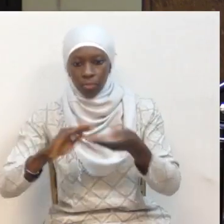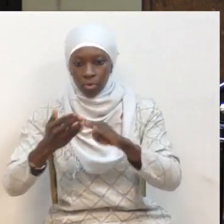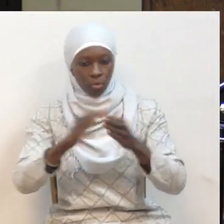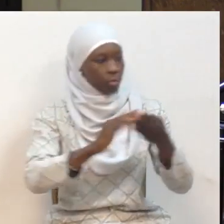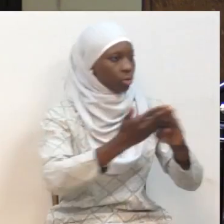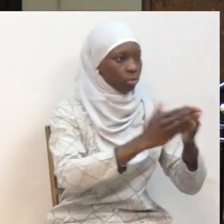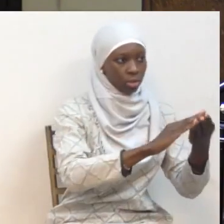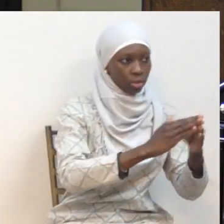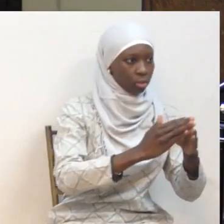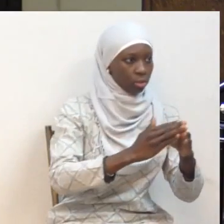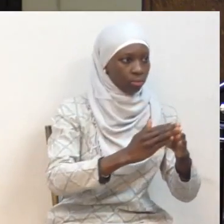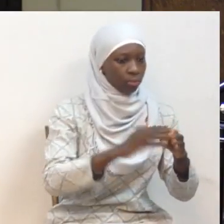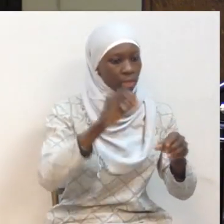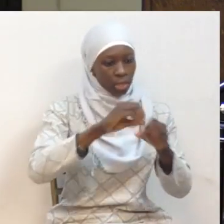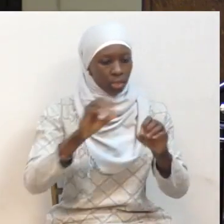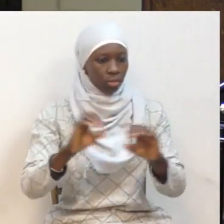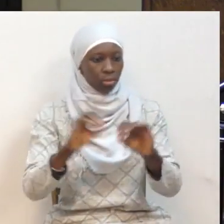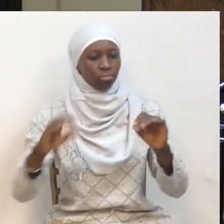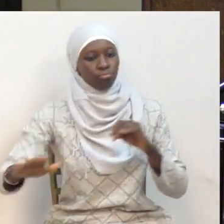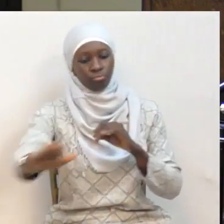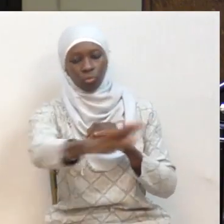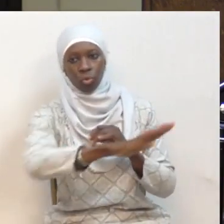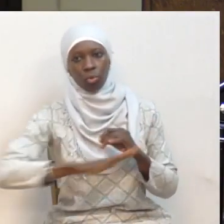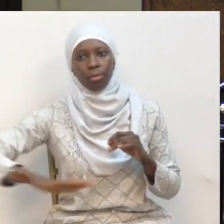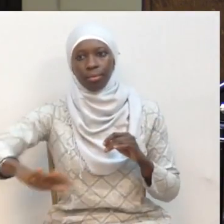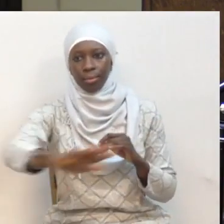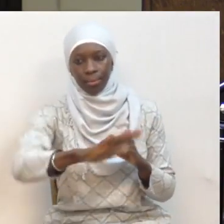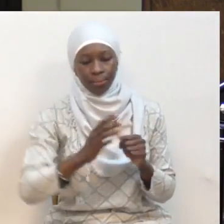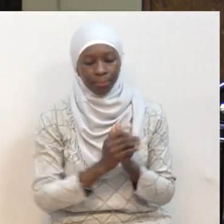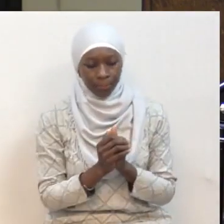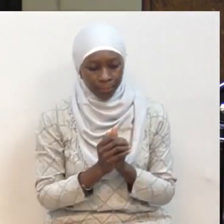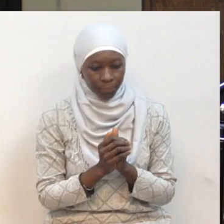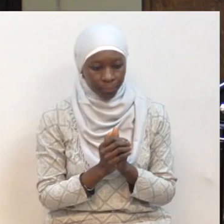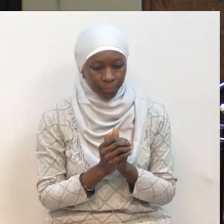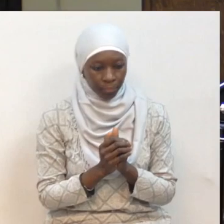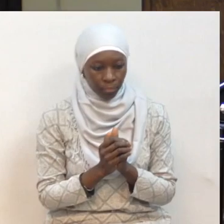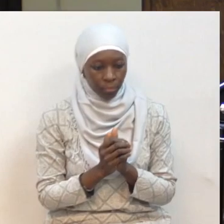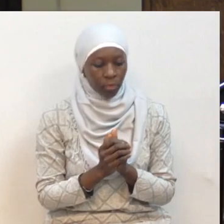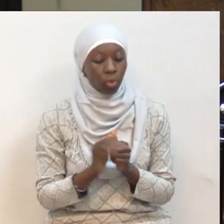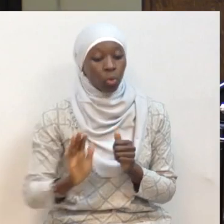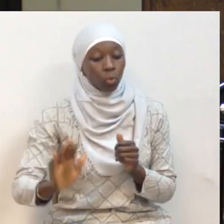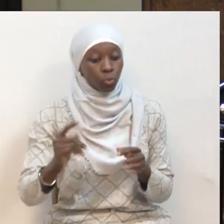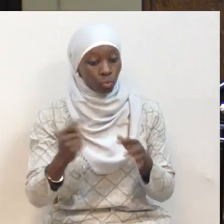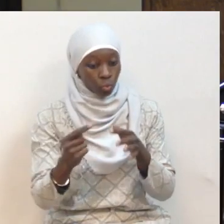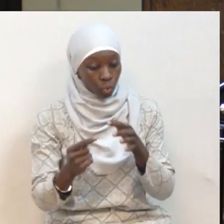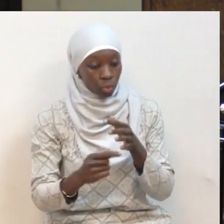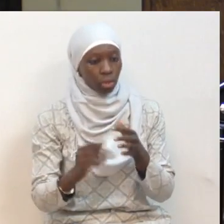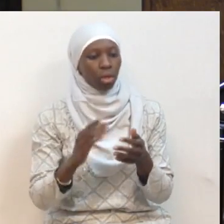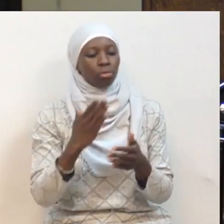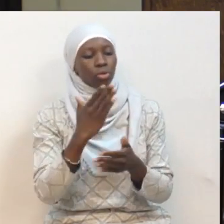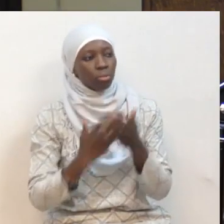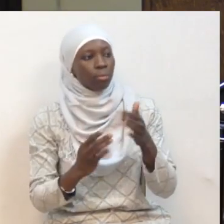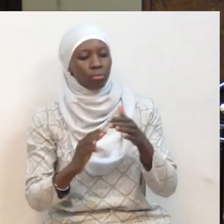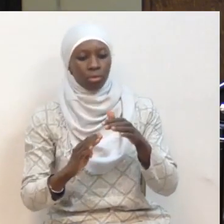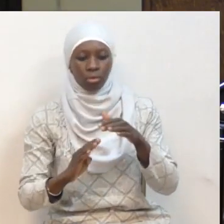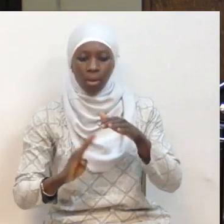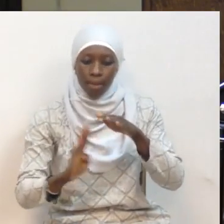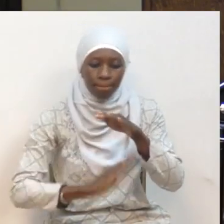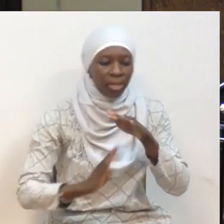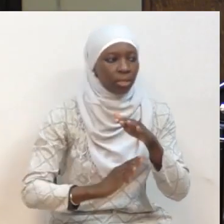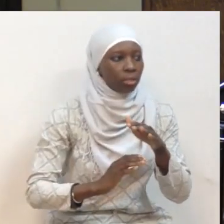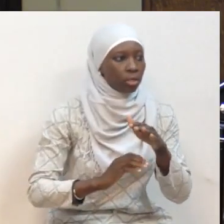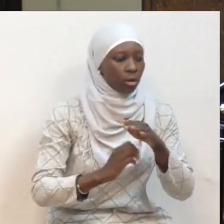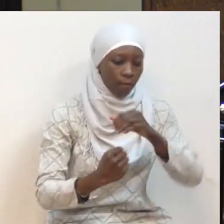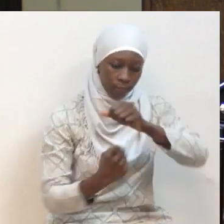society. So those are some of the basic foundations and principles of governance